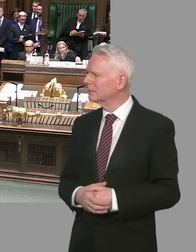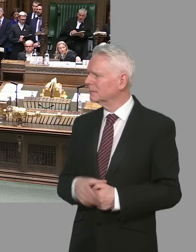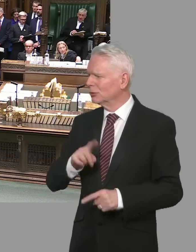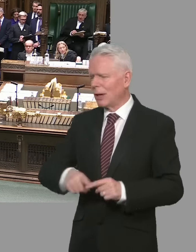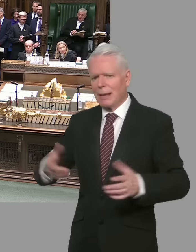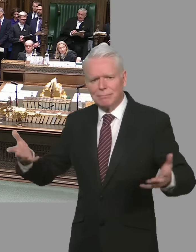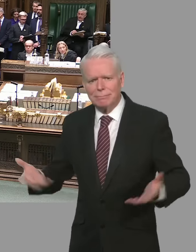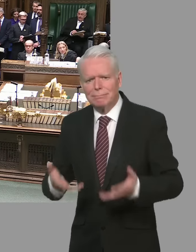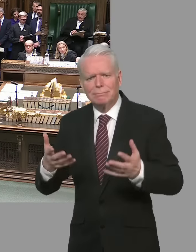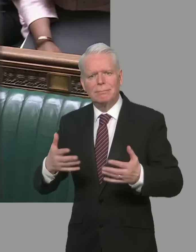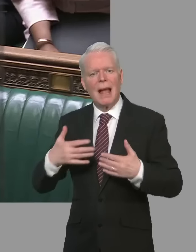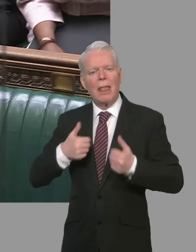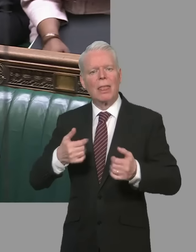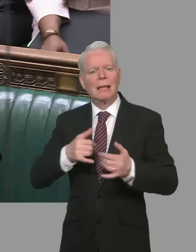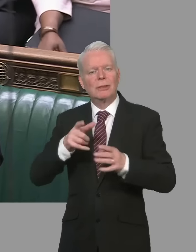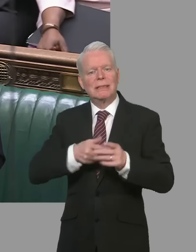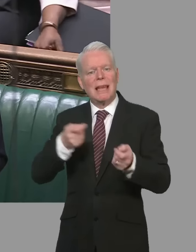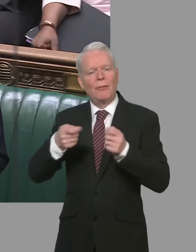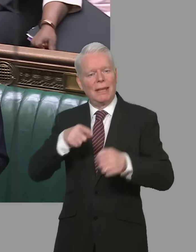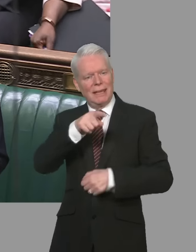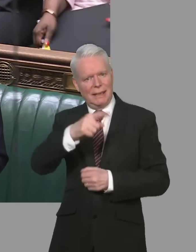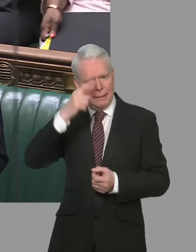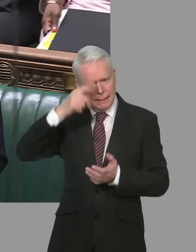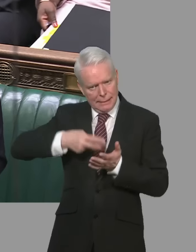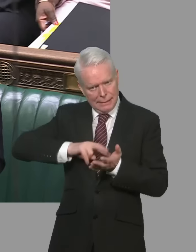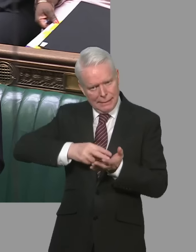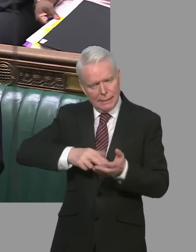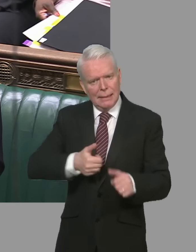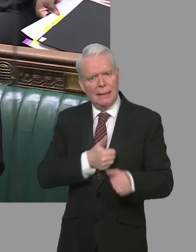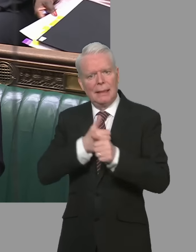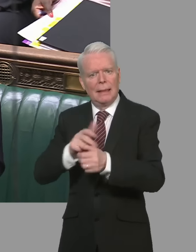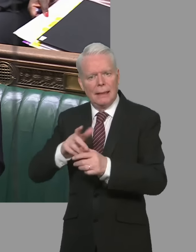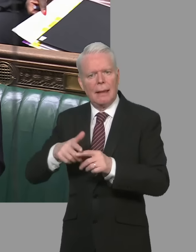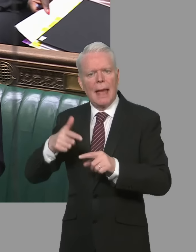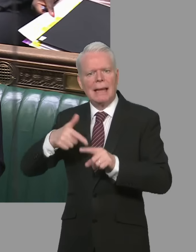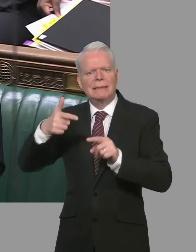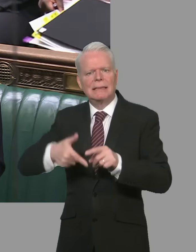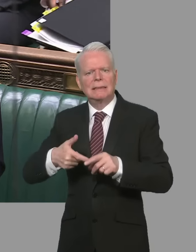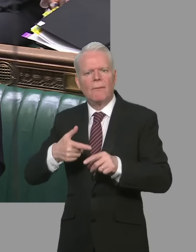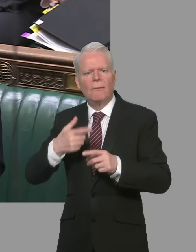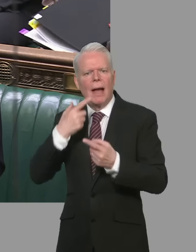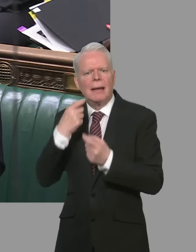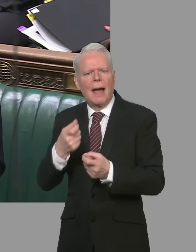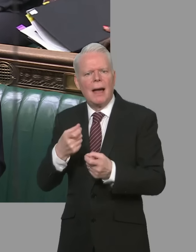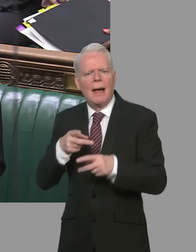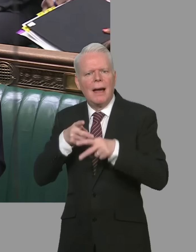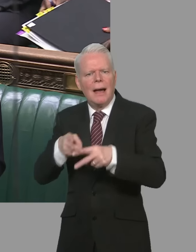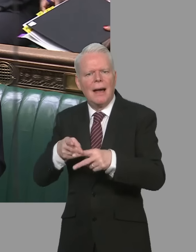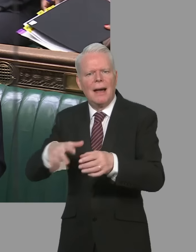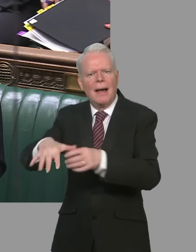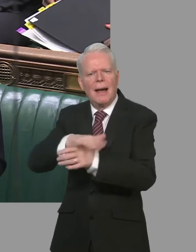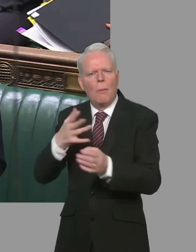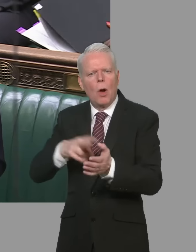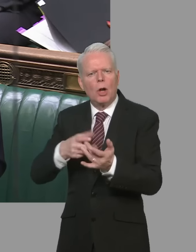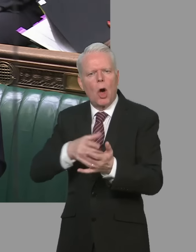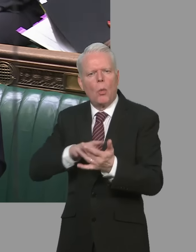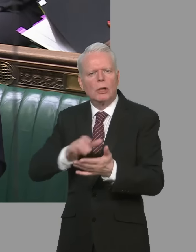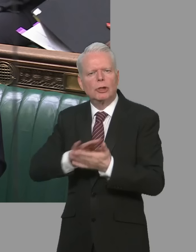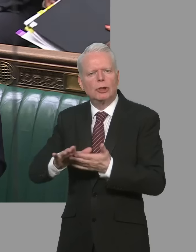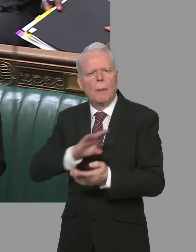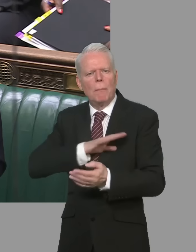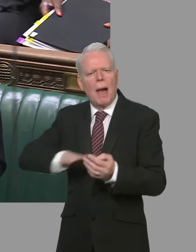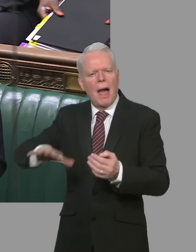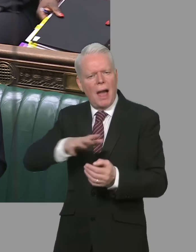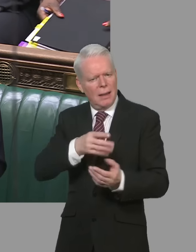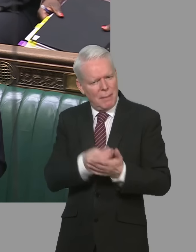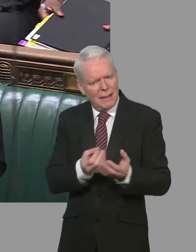COVID report is a stark reminder, Mr. Speaker, of the extraordinary efforts of health workers to keep this country safe. We are delivering record